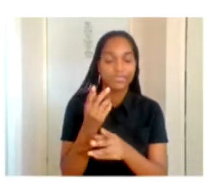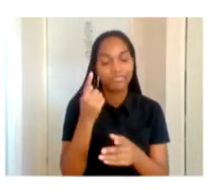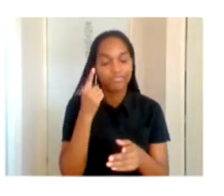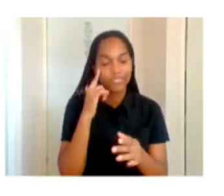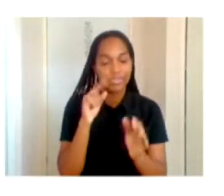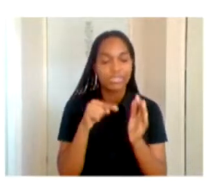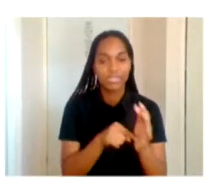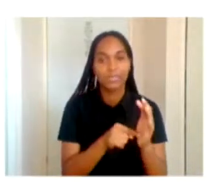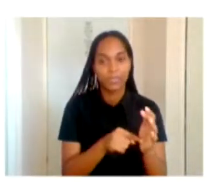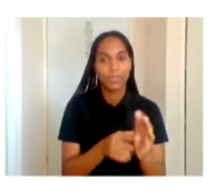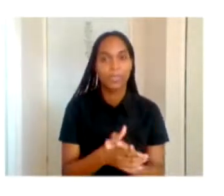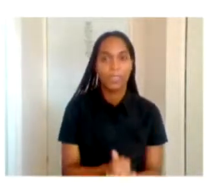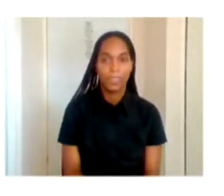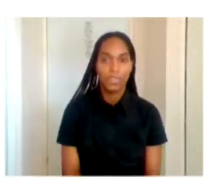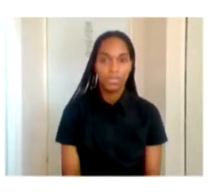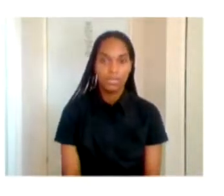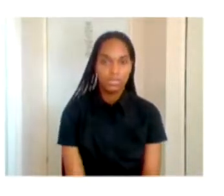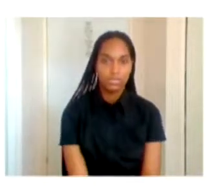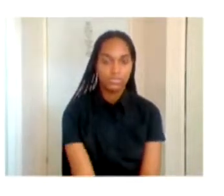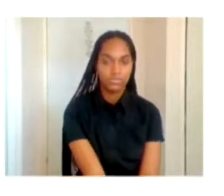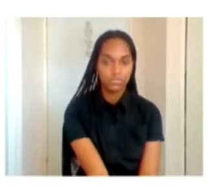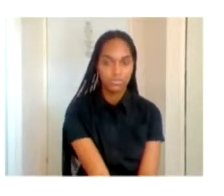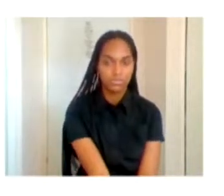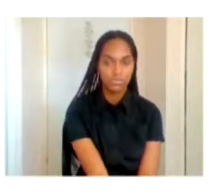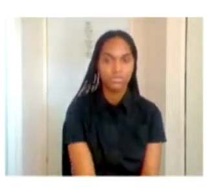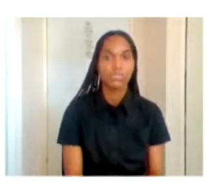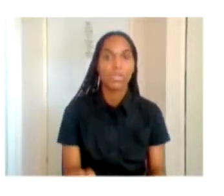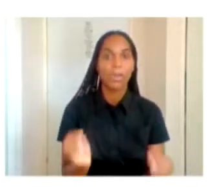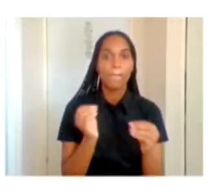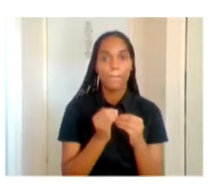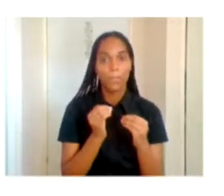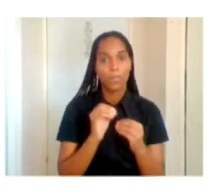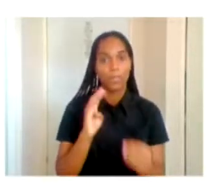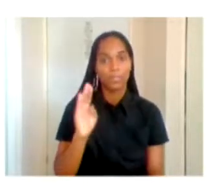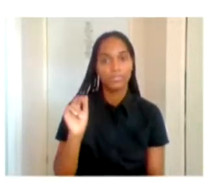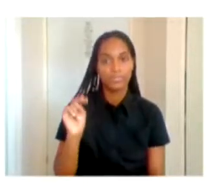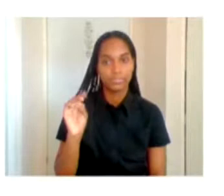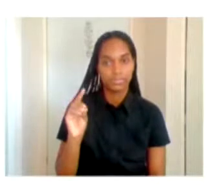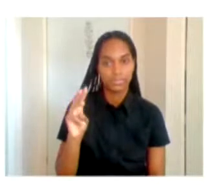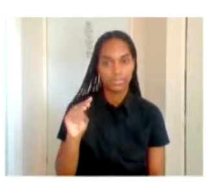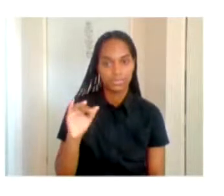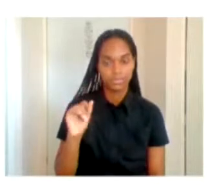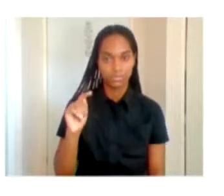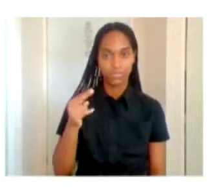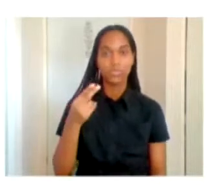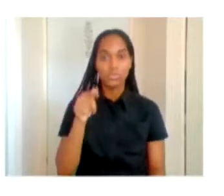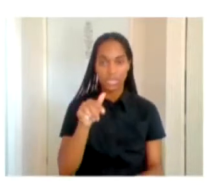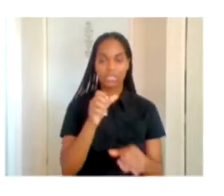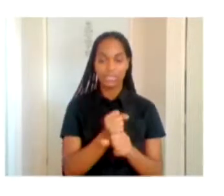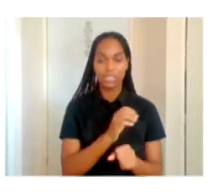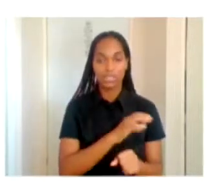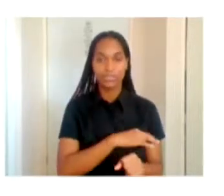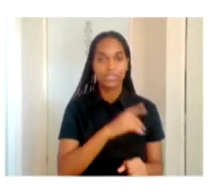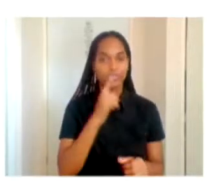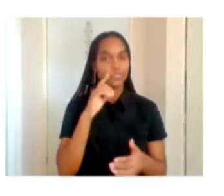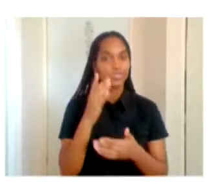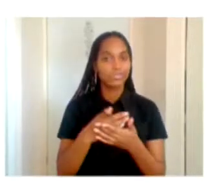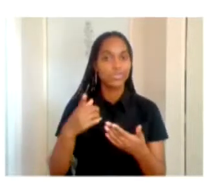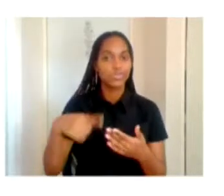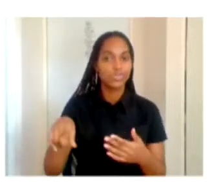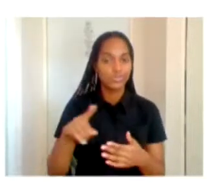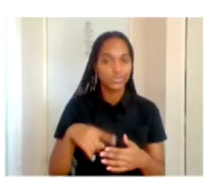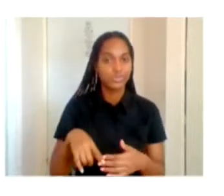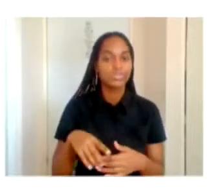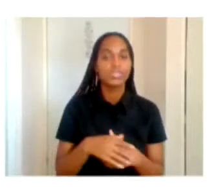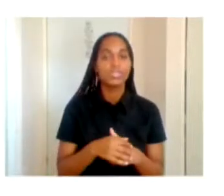those in. There's more overall bandwidth with ATSC3, so you can actually take advantage of some of those features and